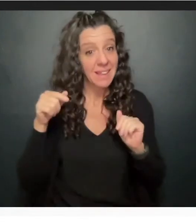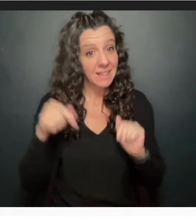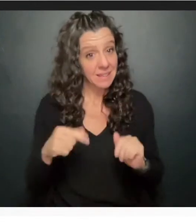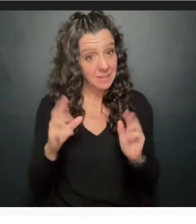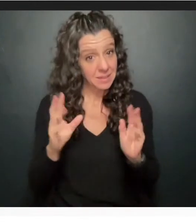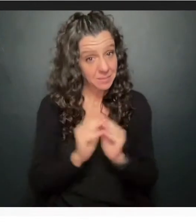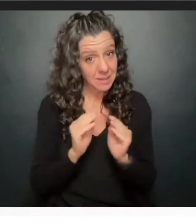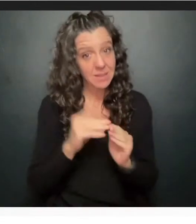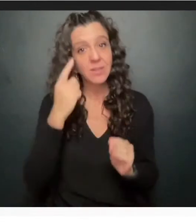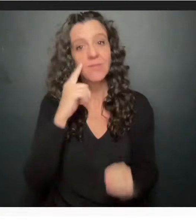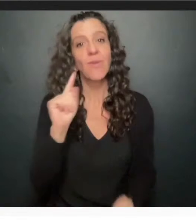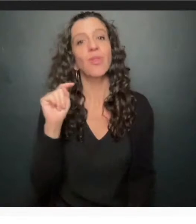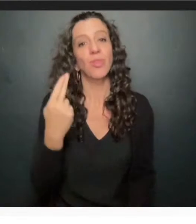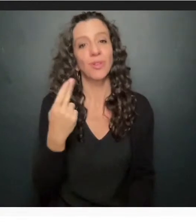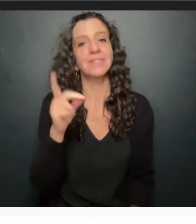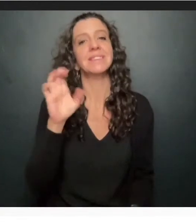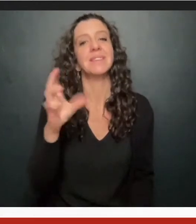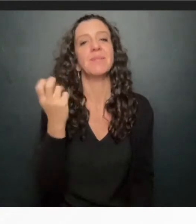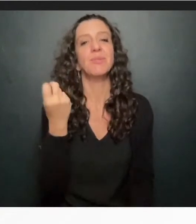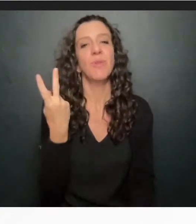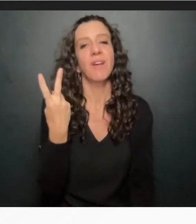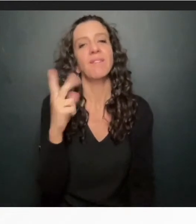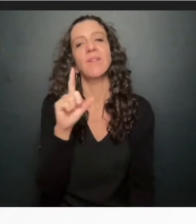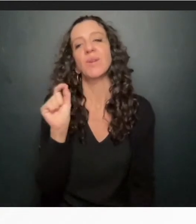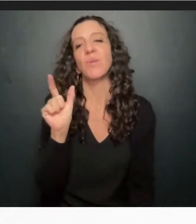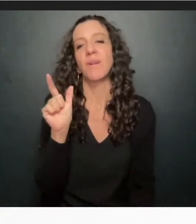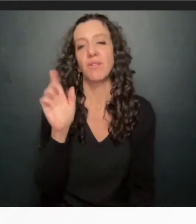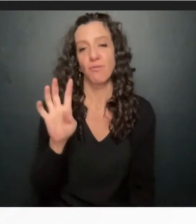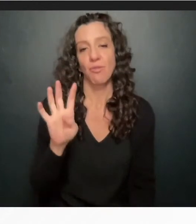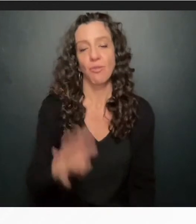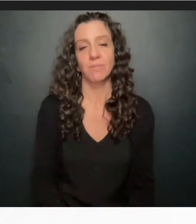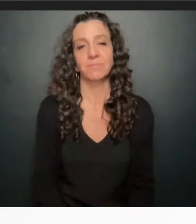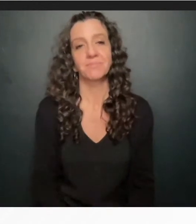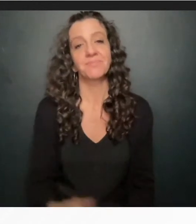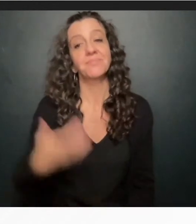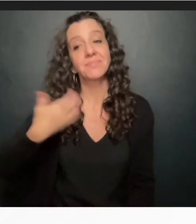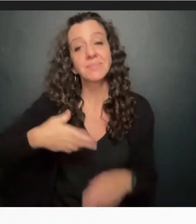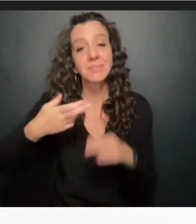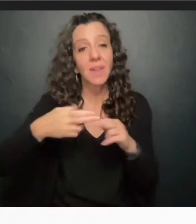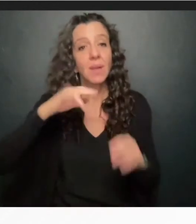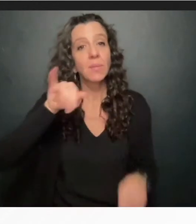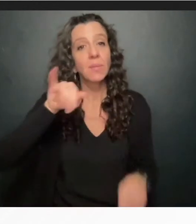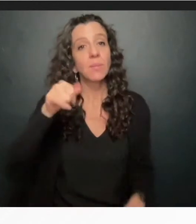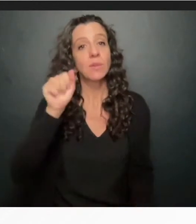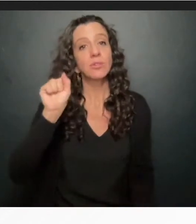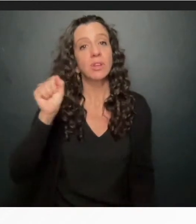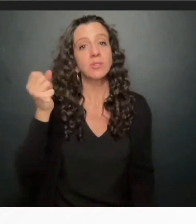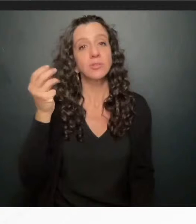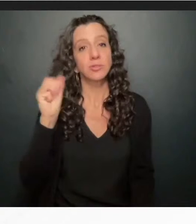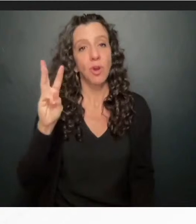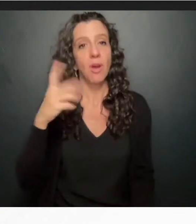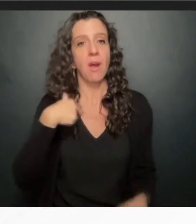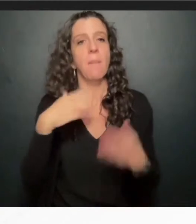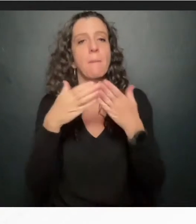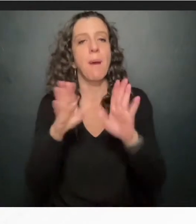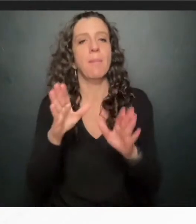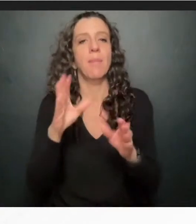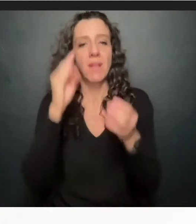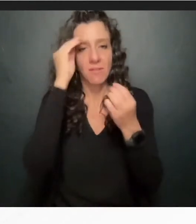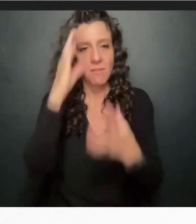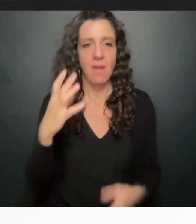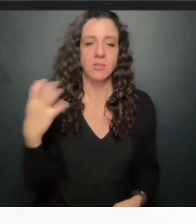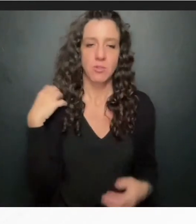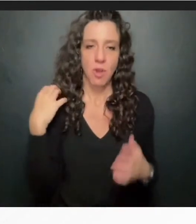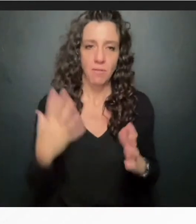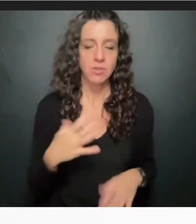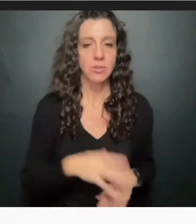Thursday, December 12th, 2024. My name is Jazz Shaw, Public Information Officer. First,